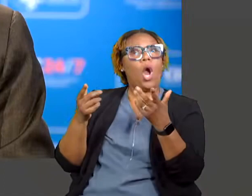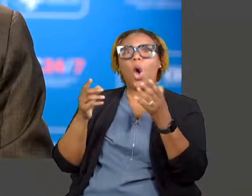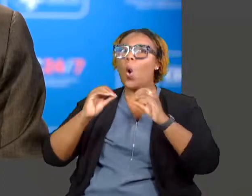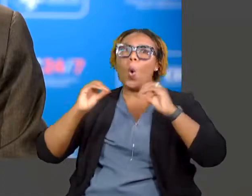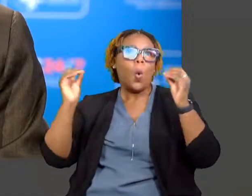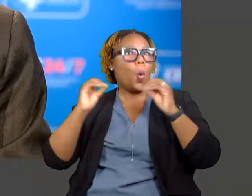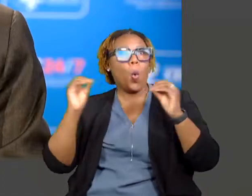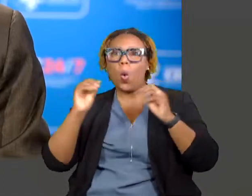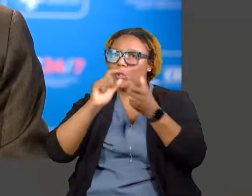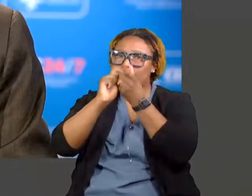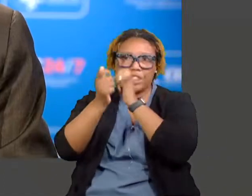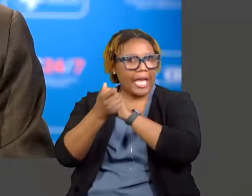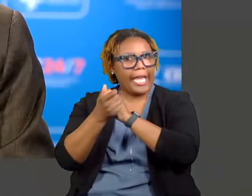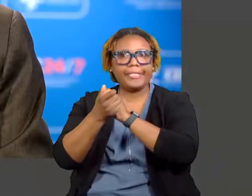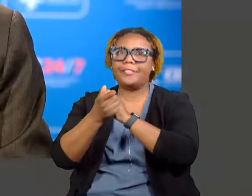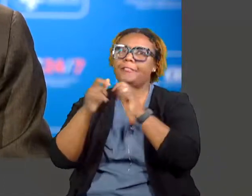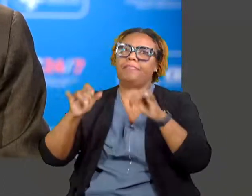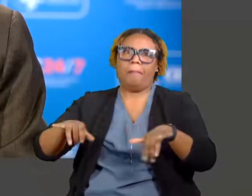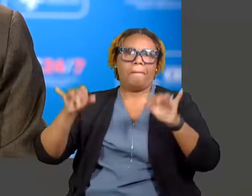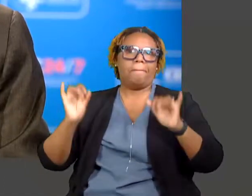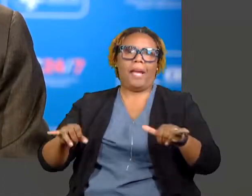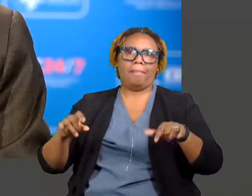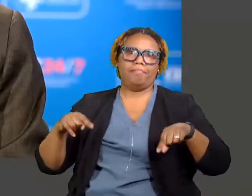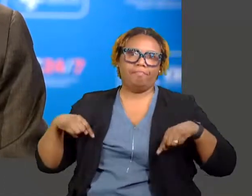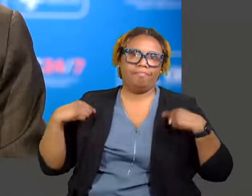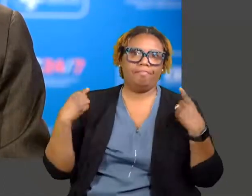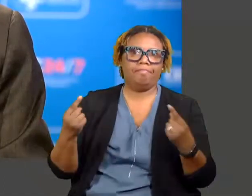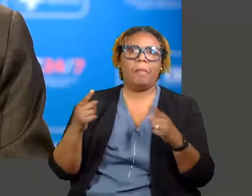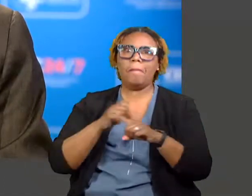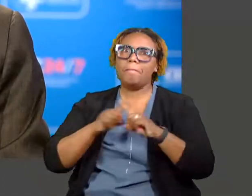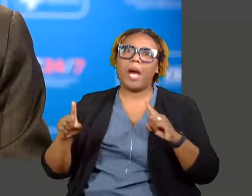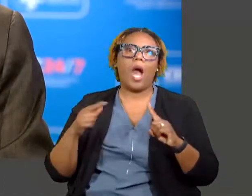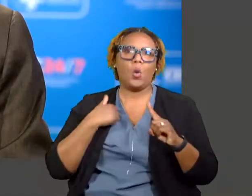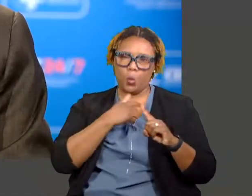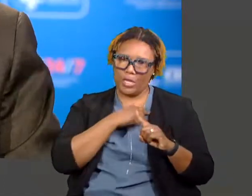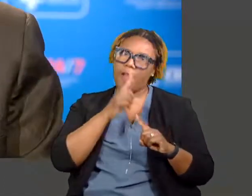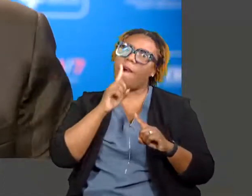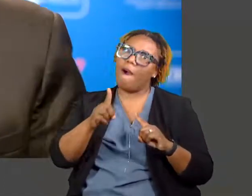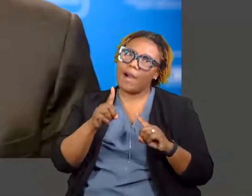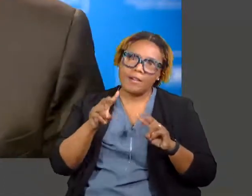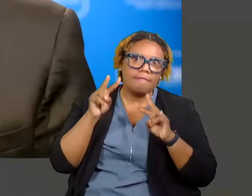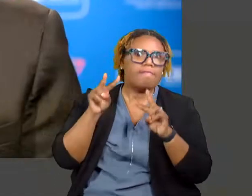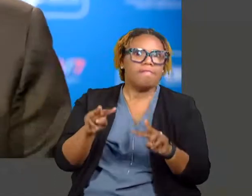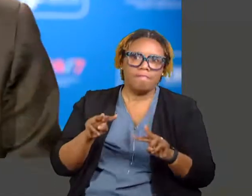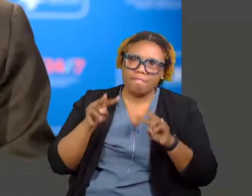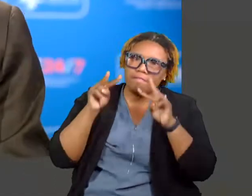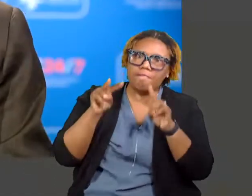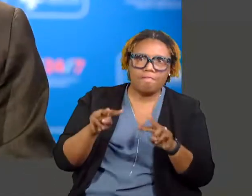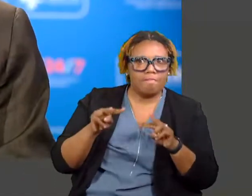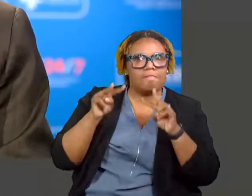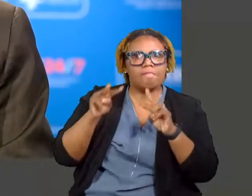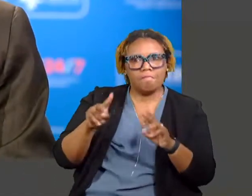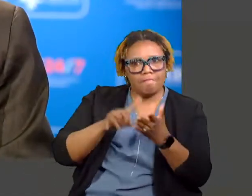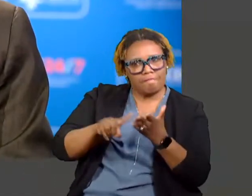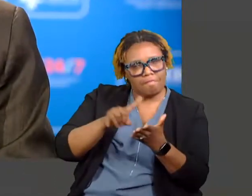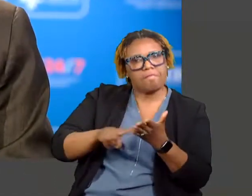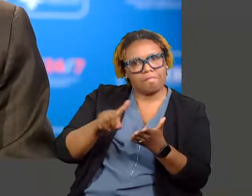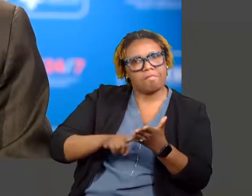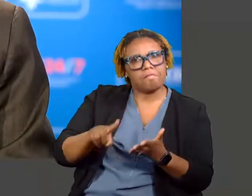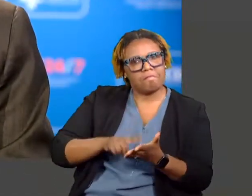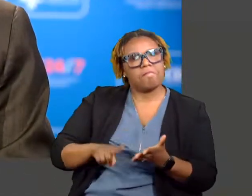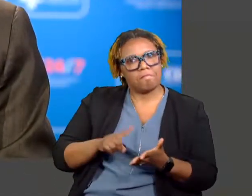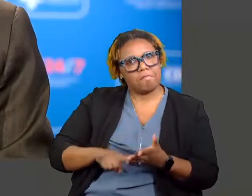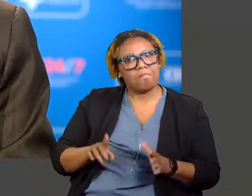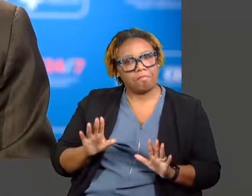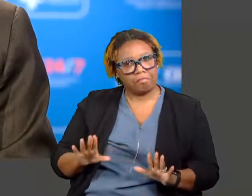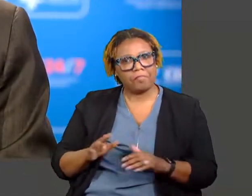such changes, but the CDC remains on the lookout. Now, the CDC doesn't do any of